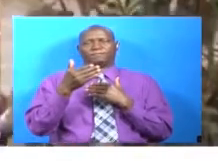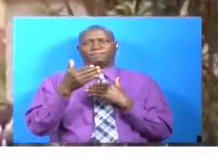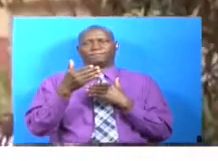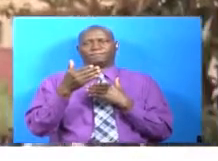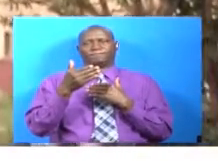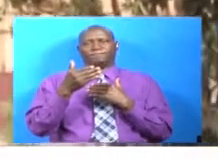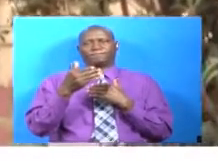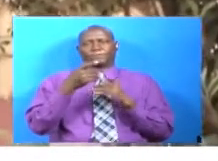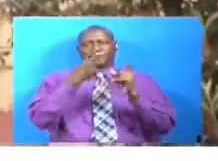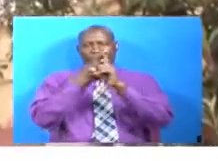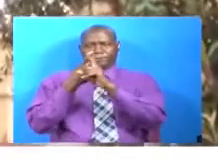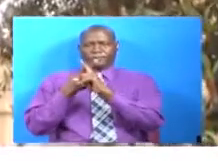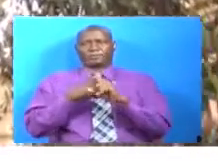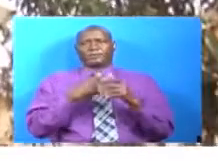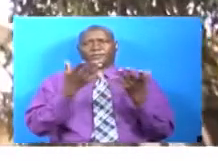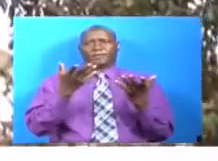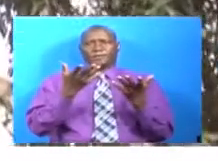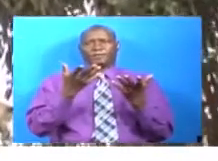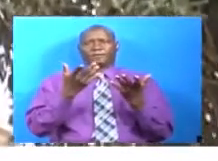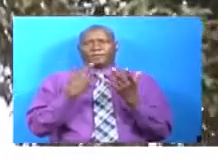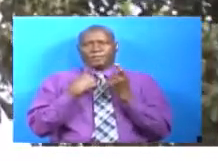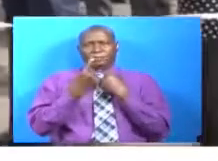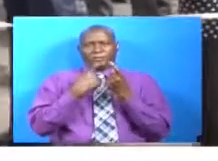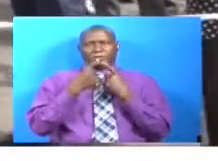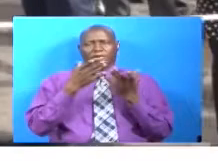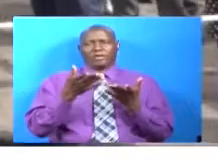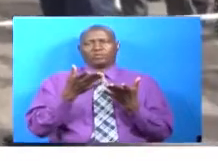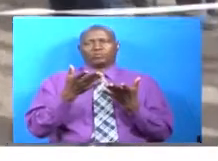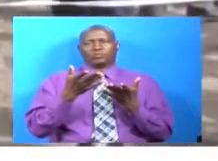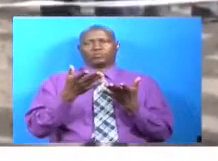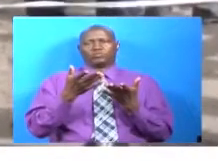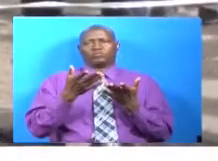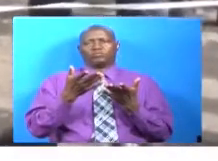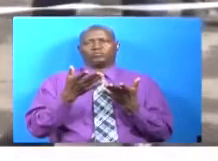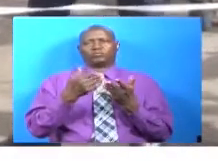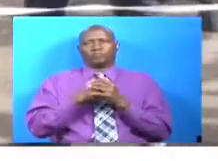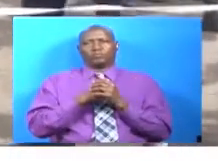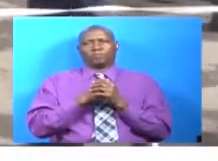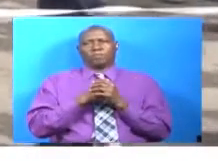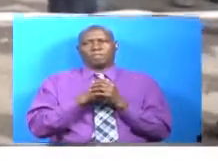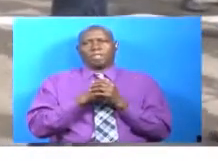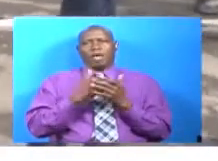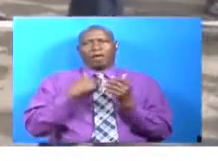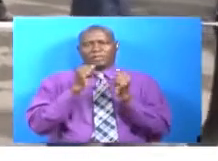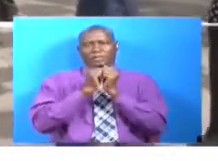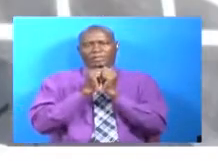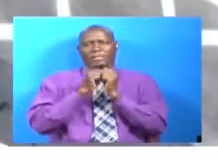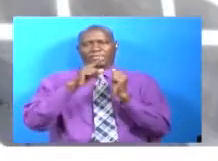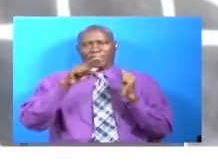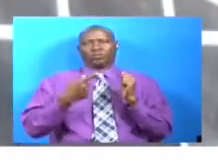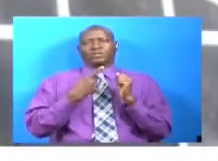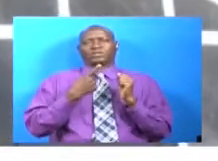Kenya, LSK branches countrywide, it was time for the presidential candidates to lead the close to 10,000 registered members to the